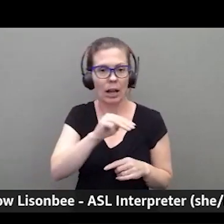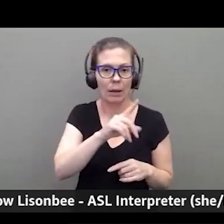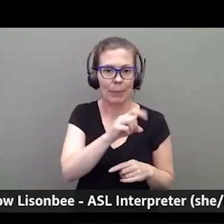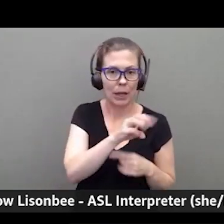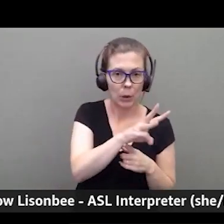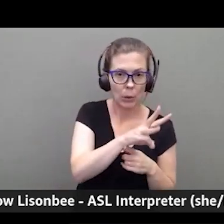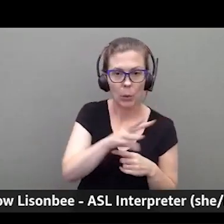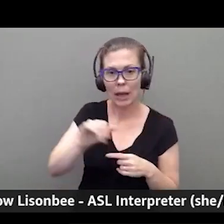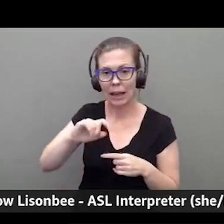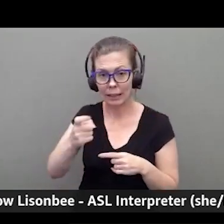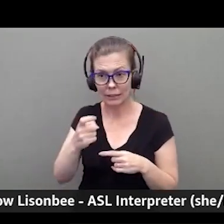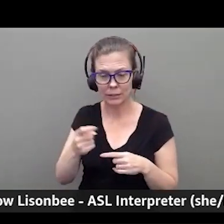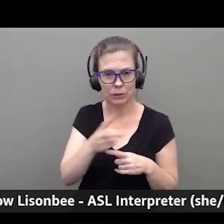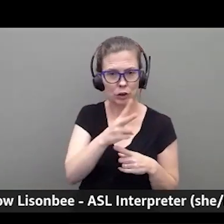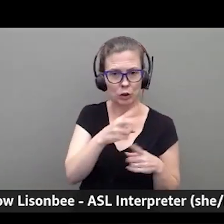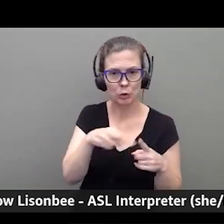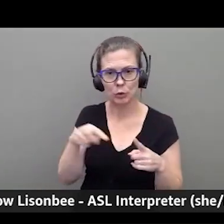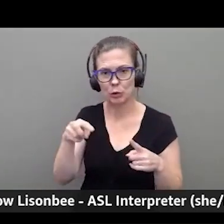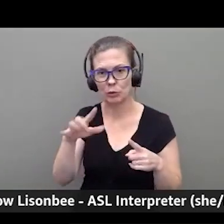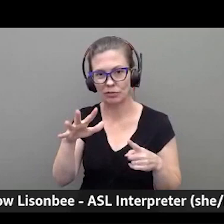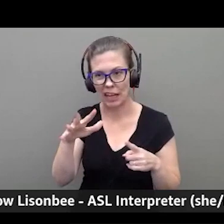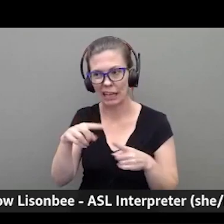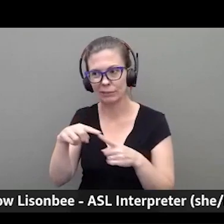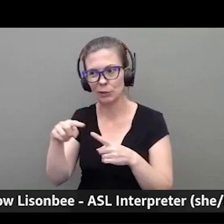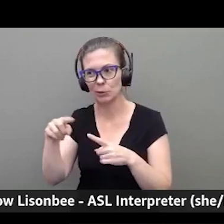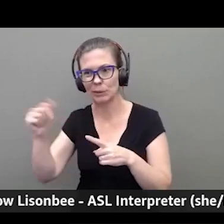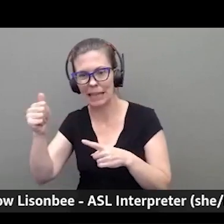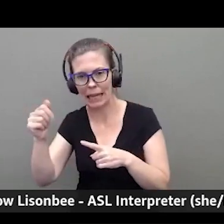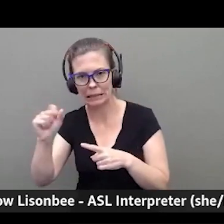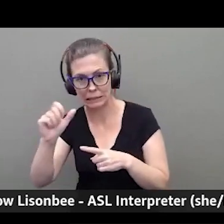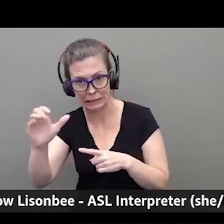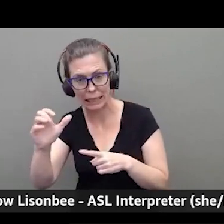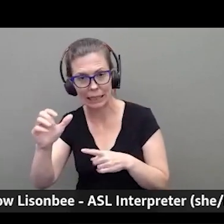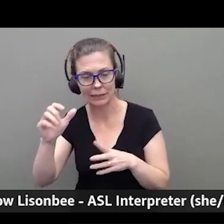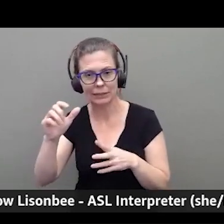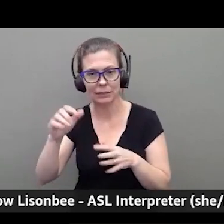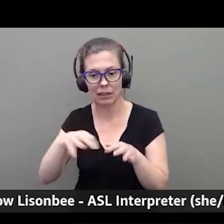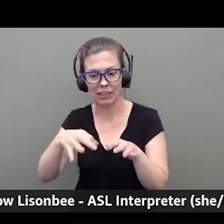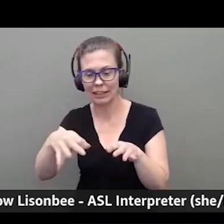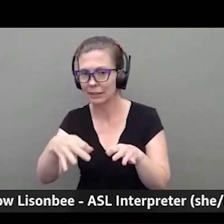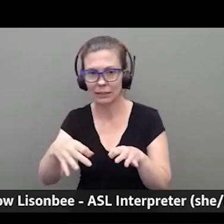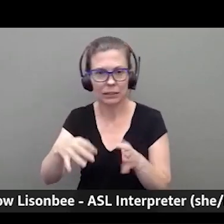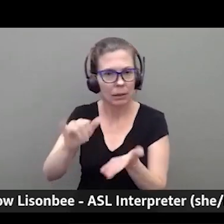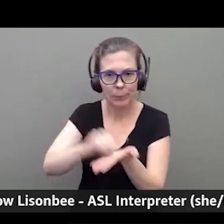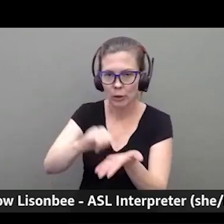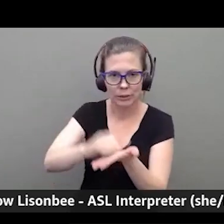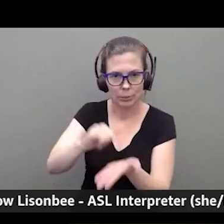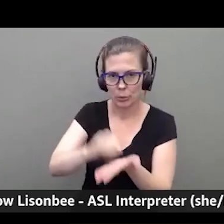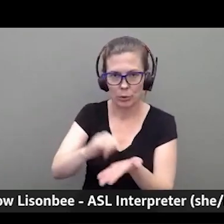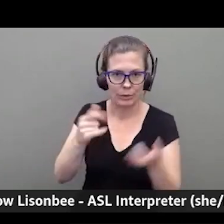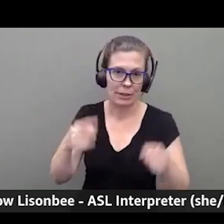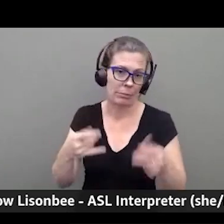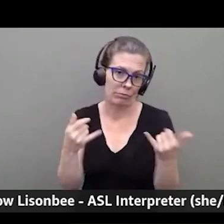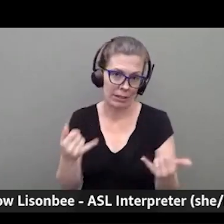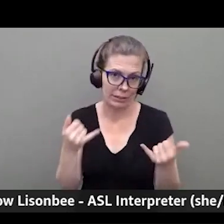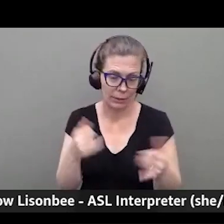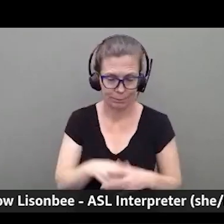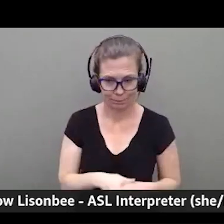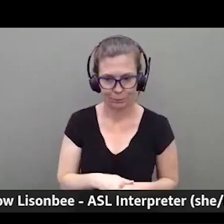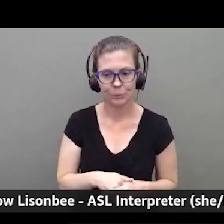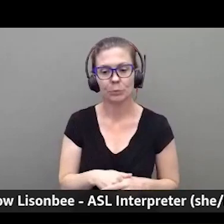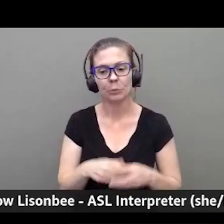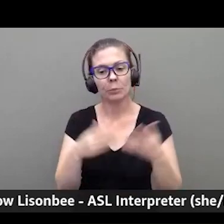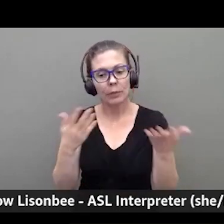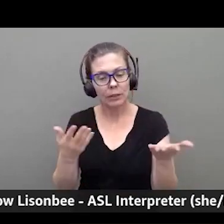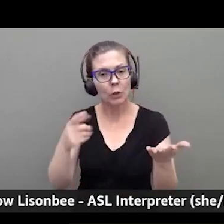had 2 to 5 to 10 to 20 seconds of latency, this would not be possible what we're doing right now. So what